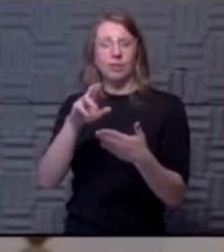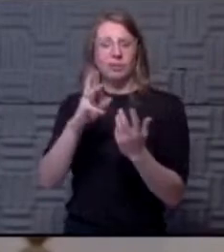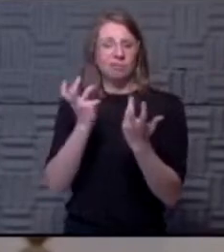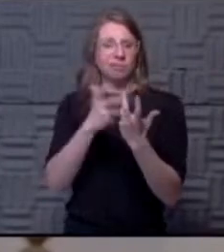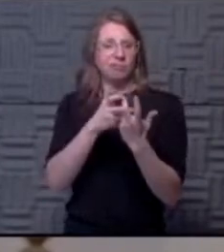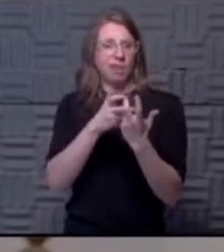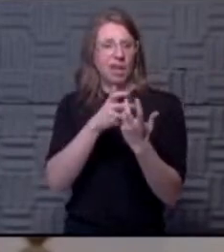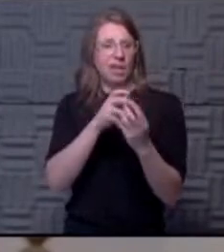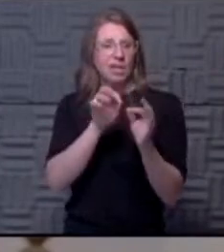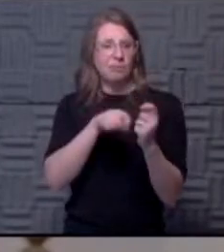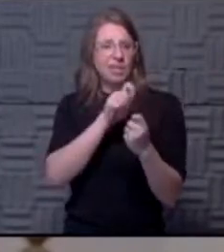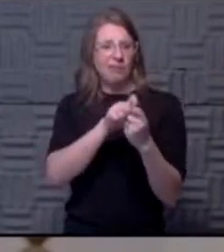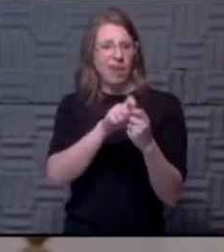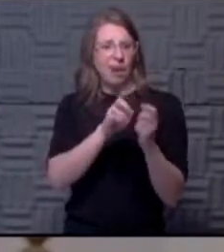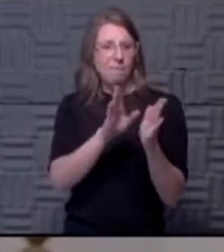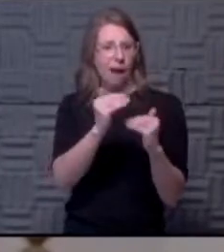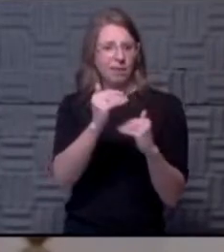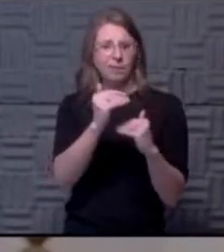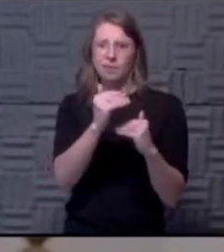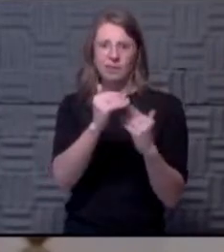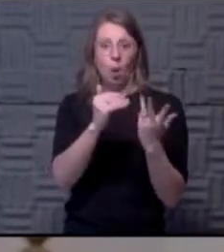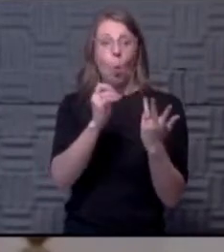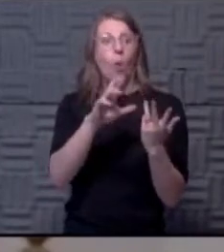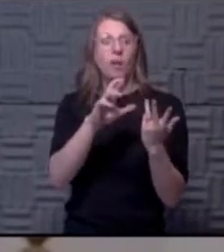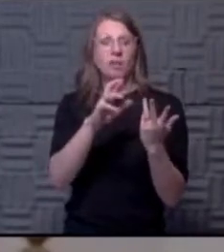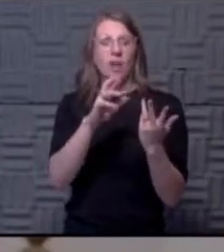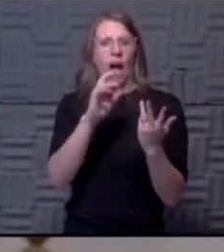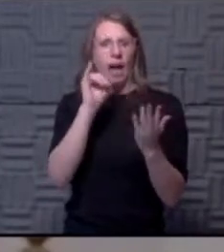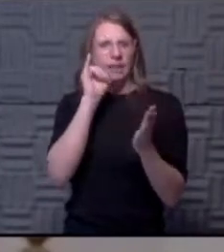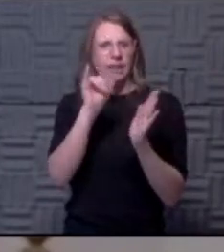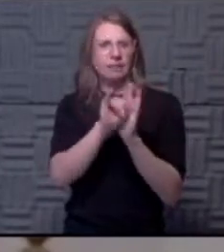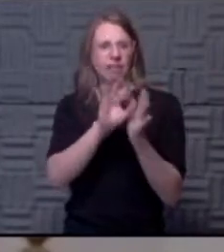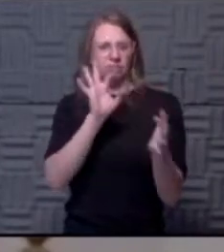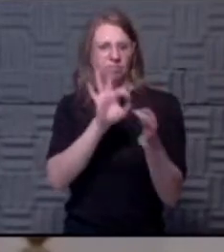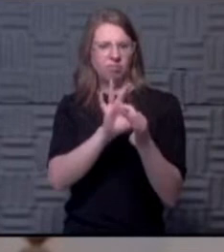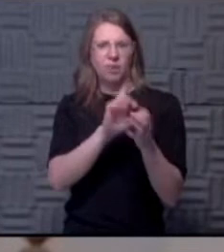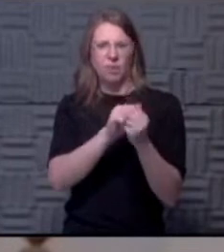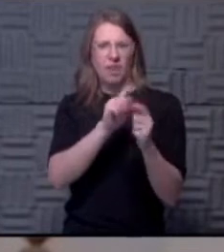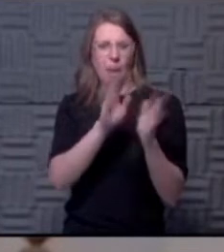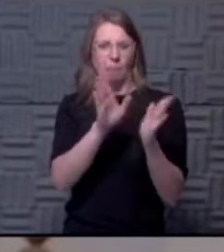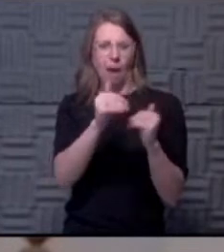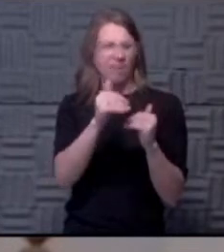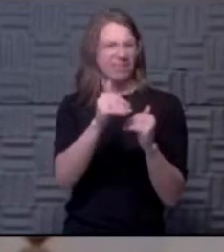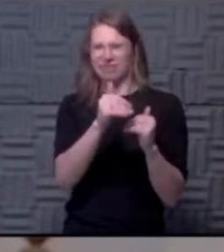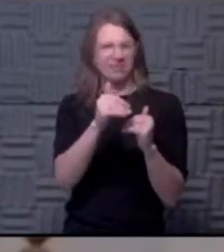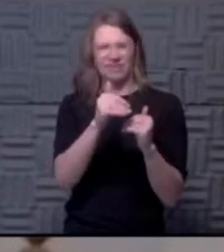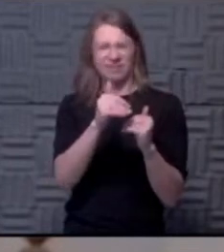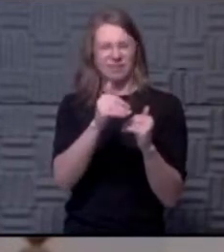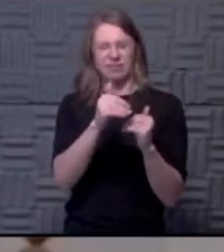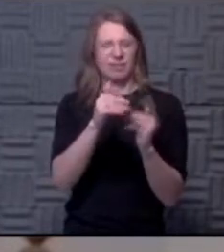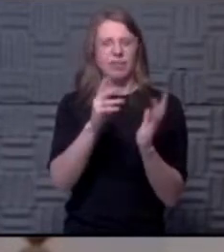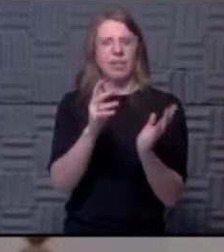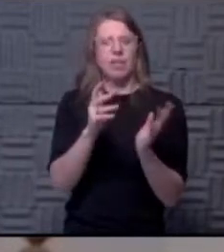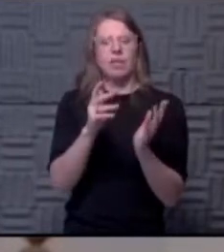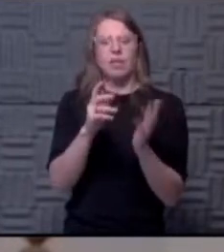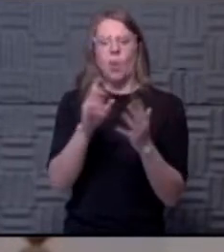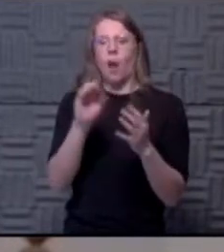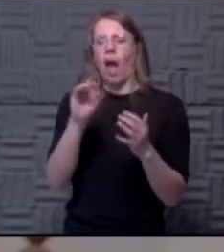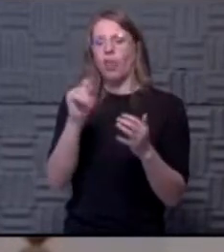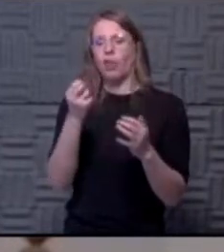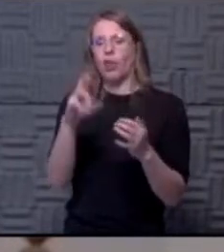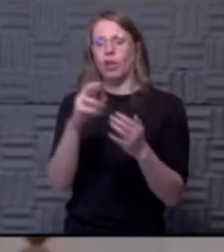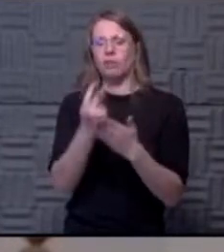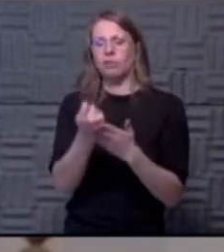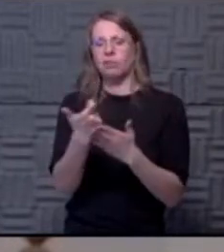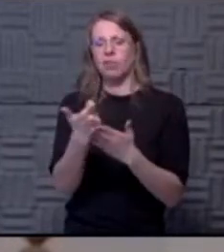they don't want to be identified in a box. So I think we're doing better. I wish we could disaggregate that other category and know